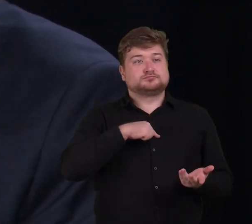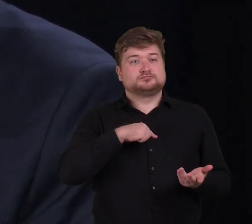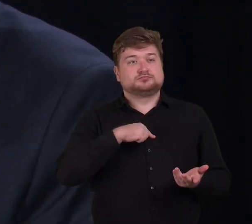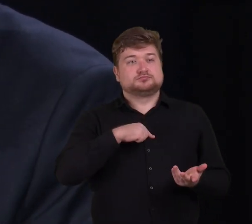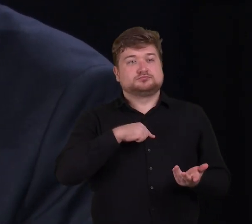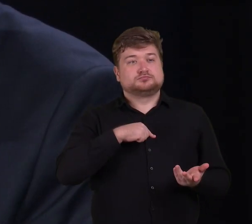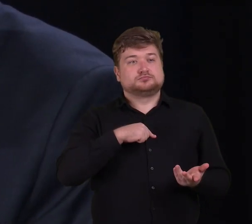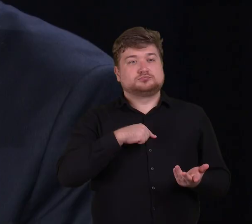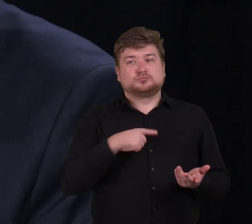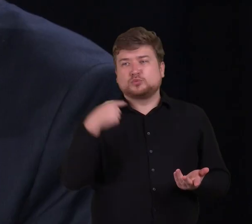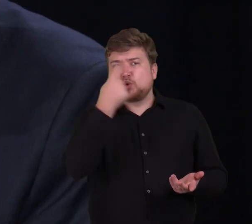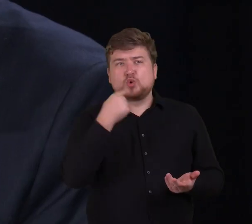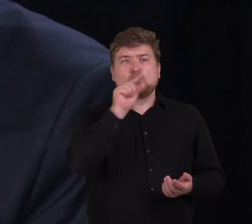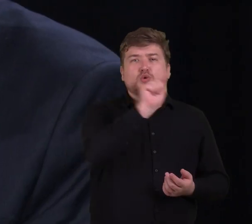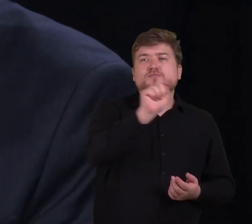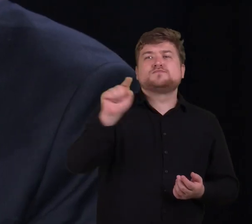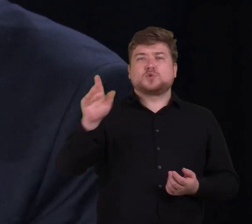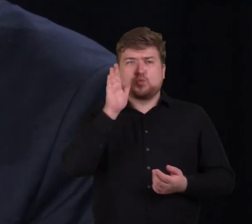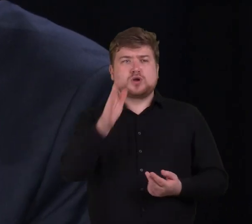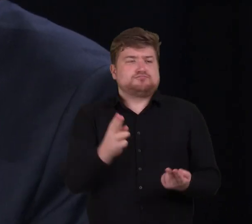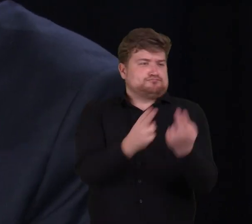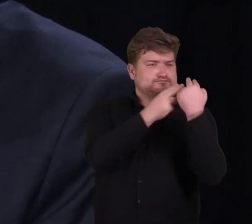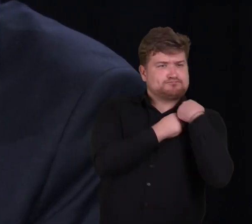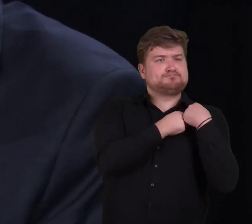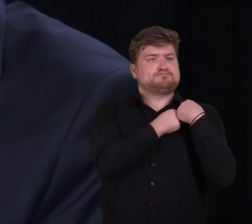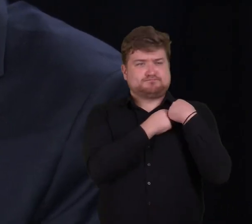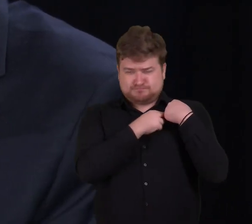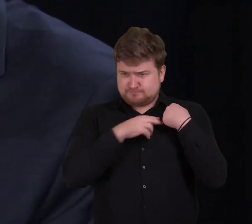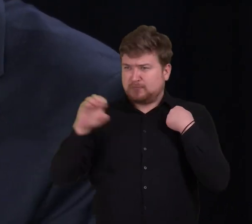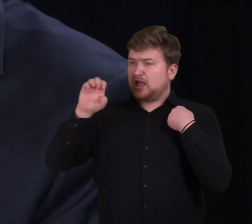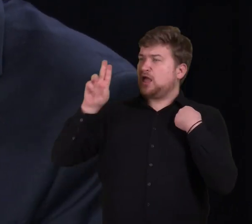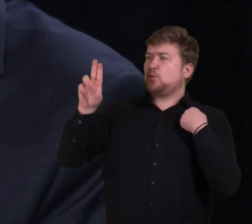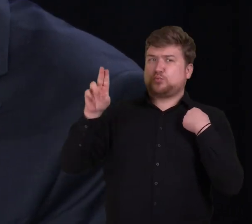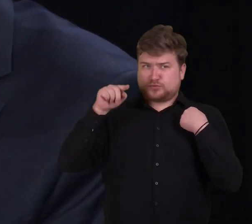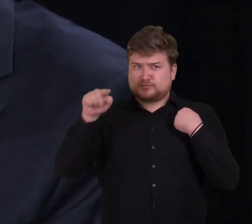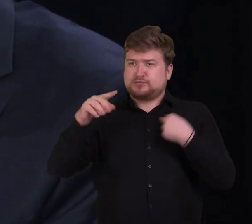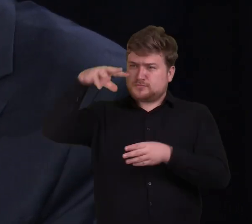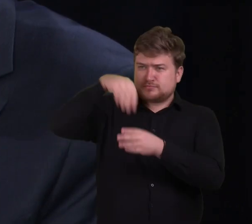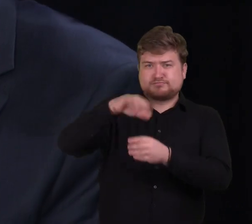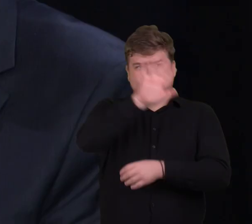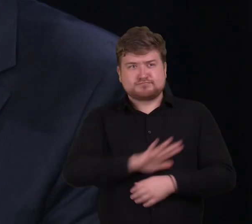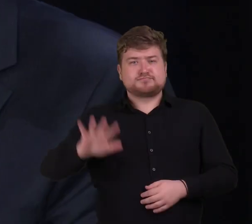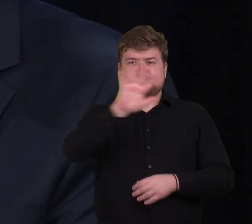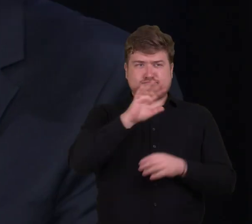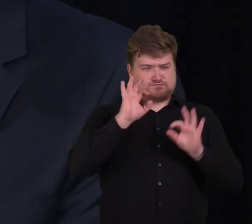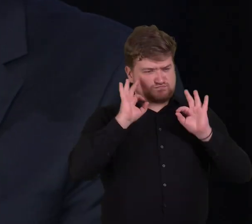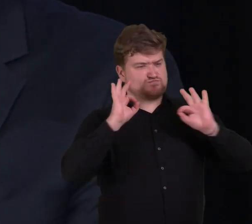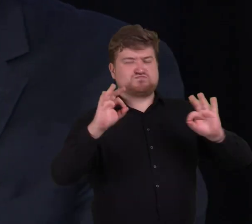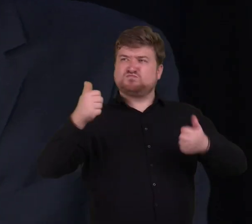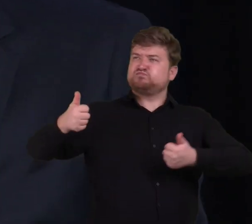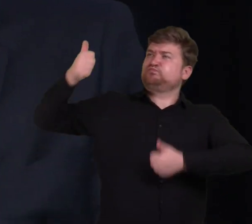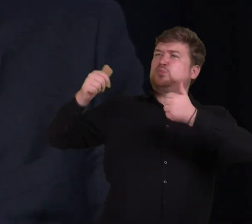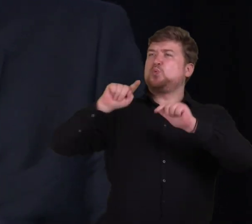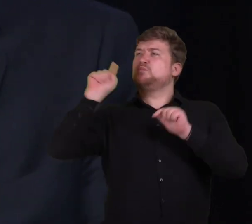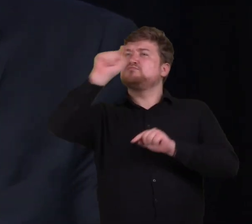to really support them, that they can really take that role in the long-term, long perspective. And it's especially true coming